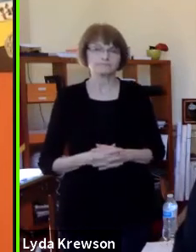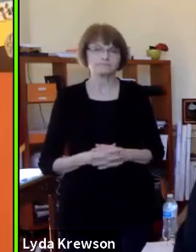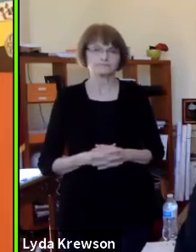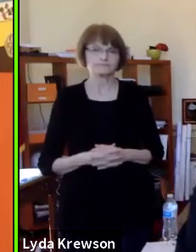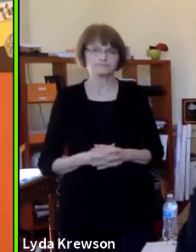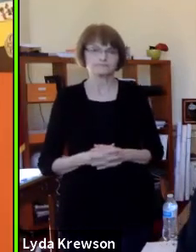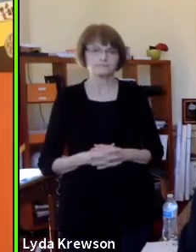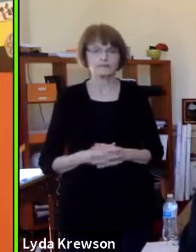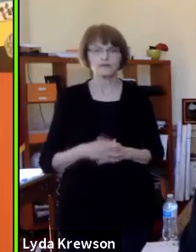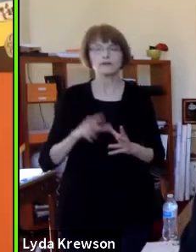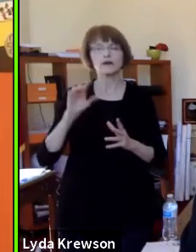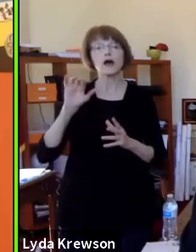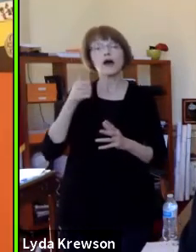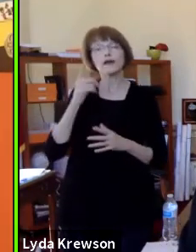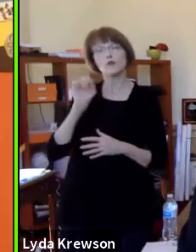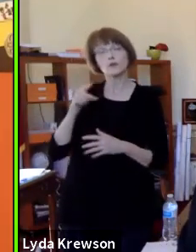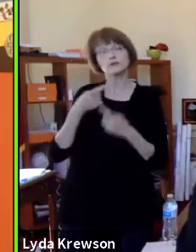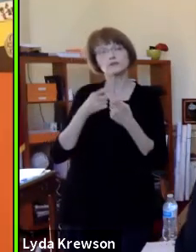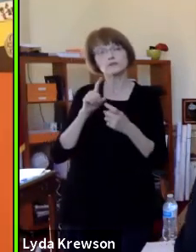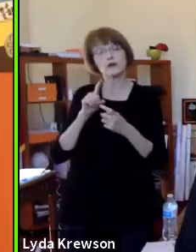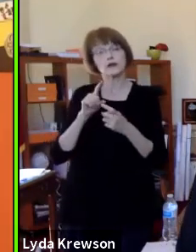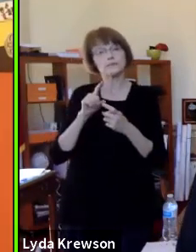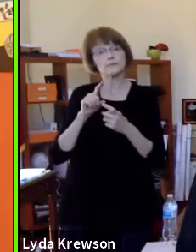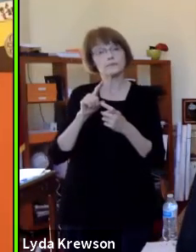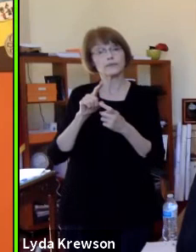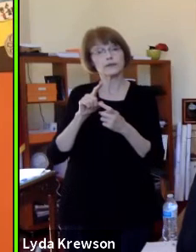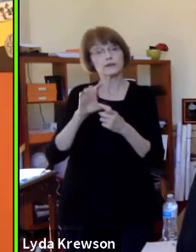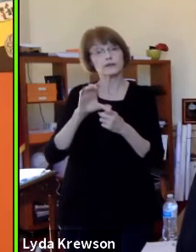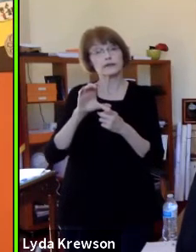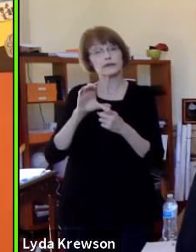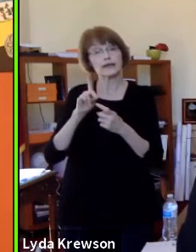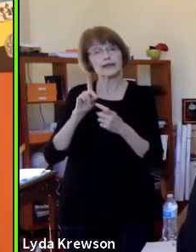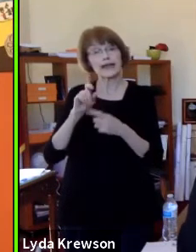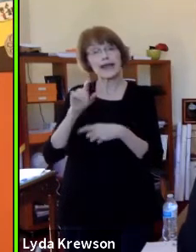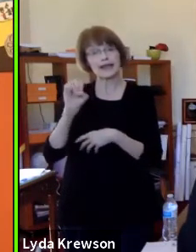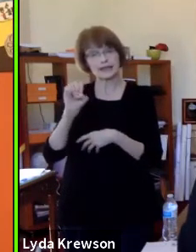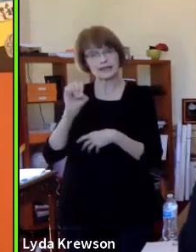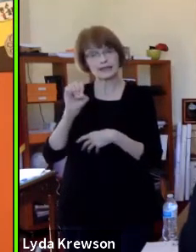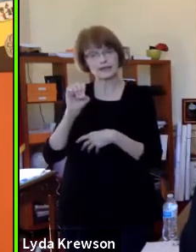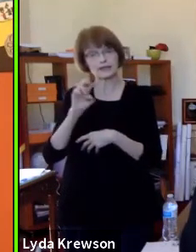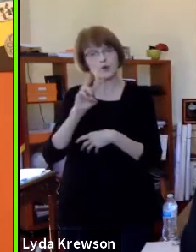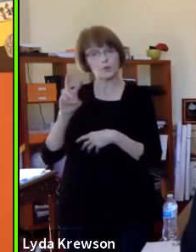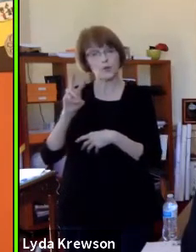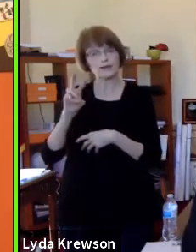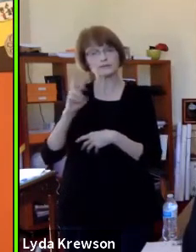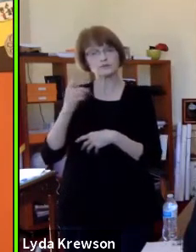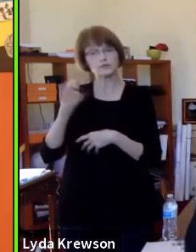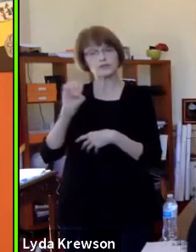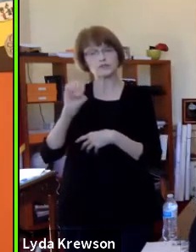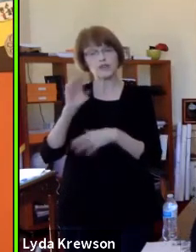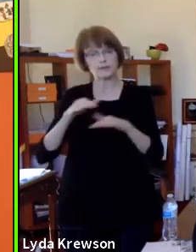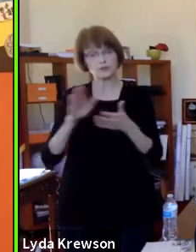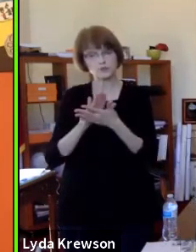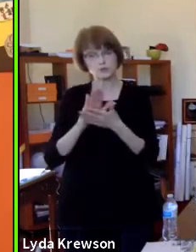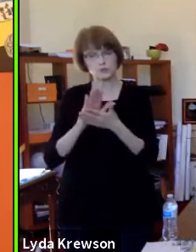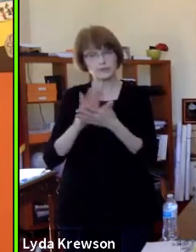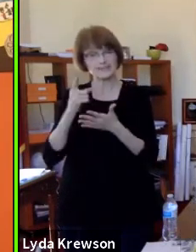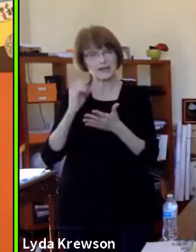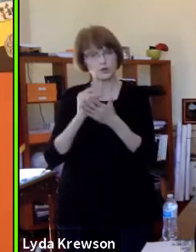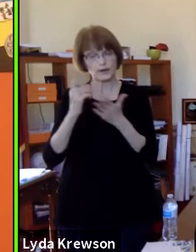Mayor, here is another question from Kaylee, a second grader at West Ridge Elementary. If we have already known